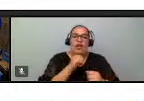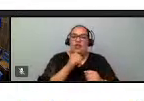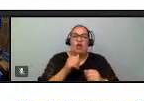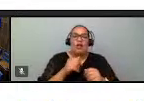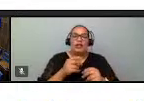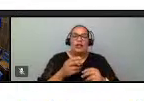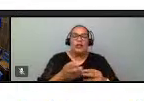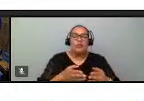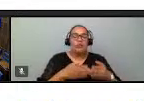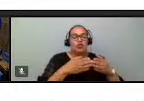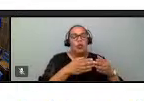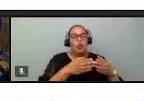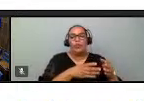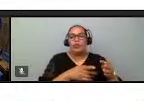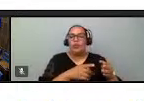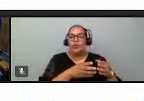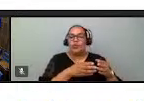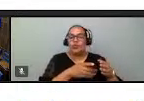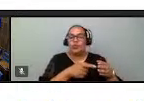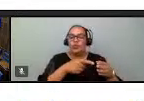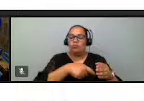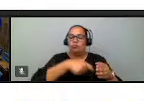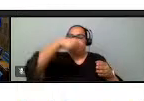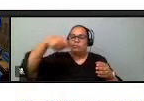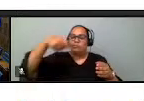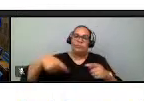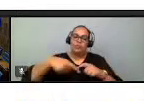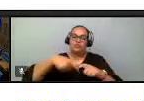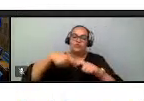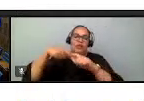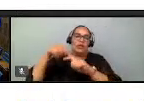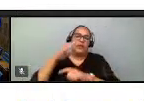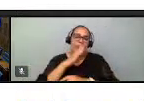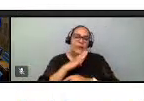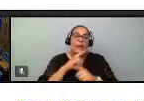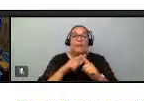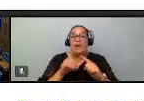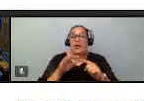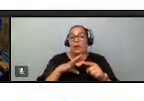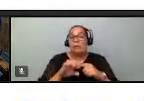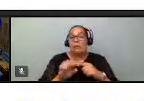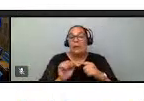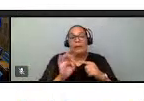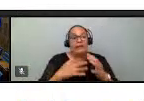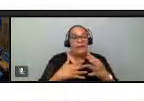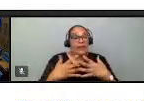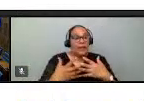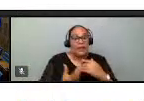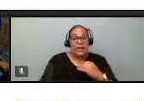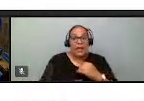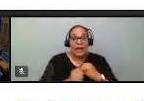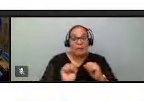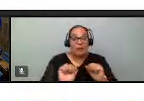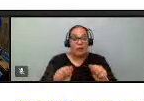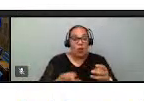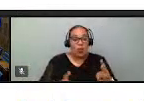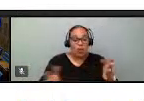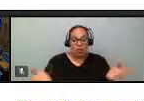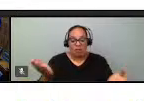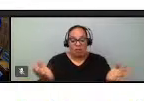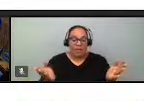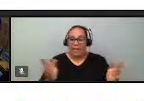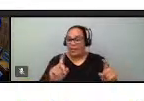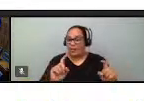ship to shore crane but what we find is if anything goes wrong with that Fleet and it's